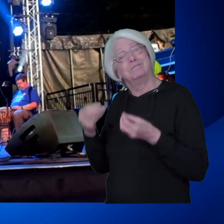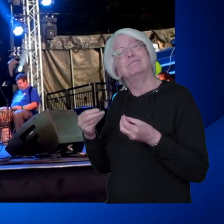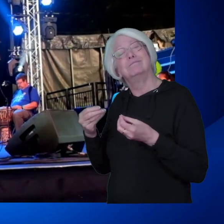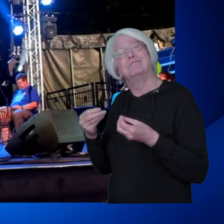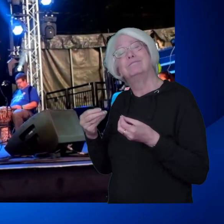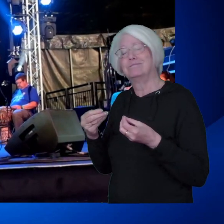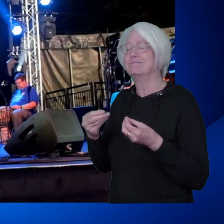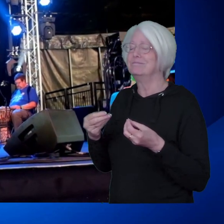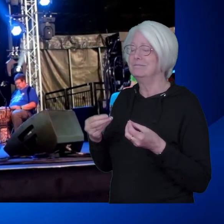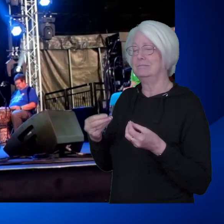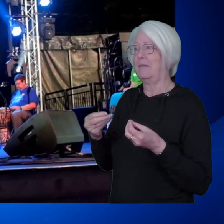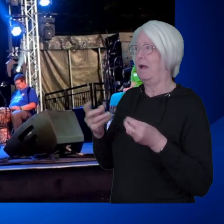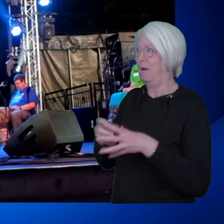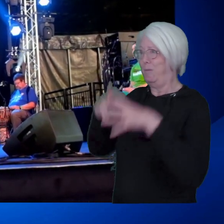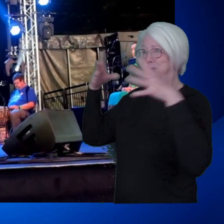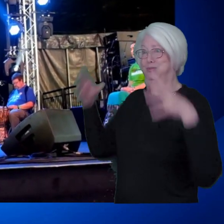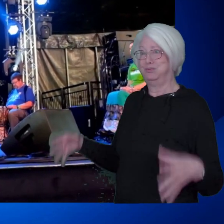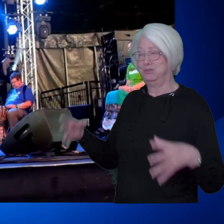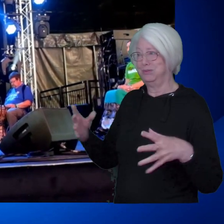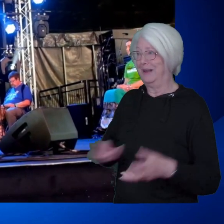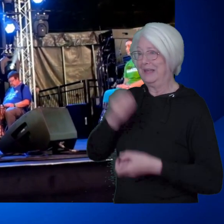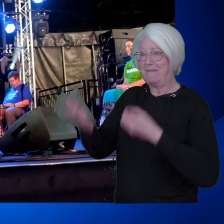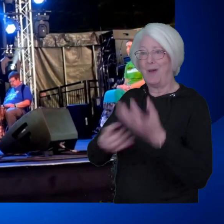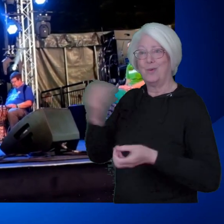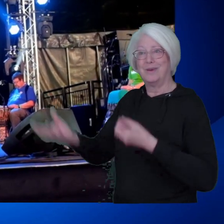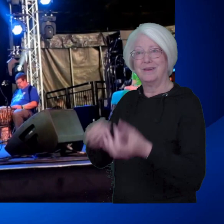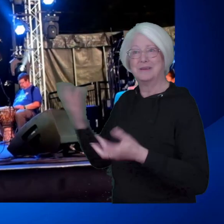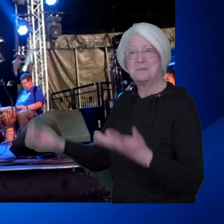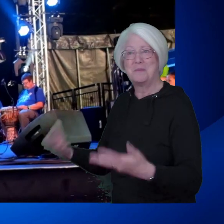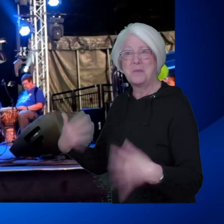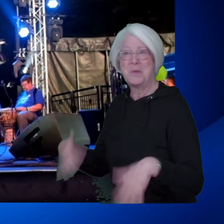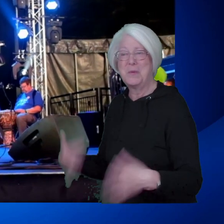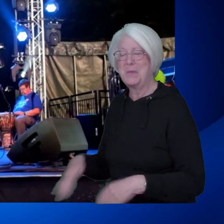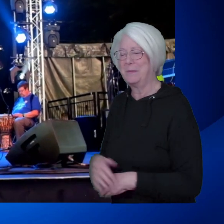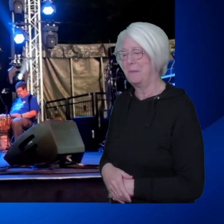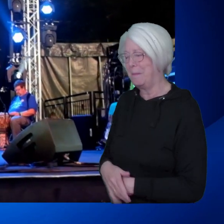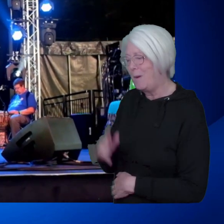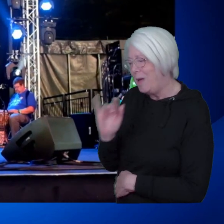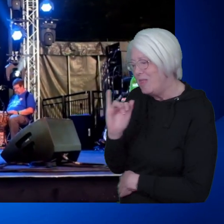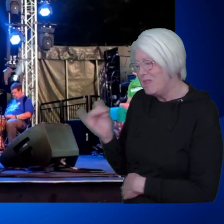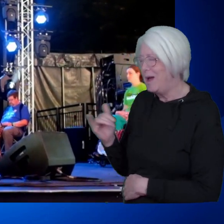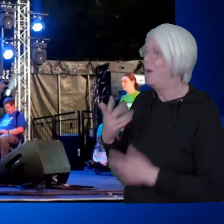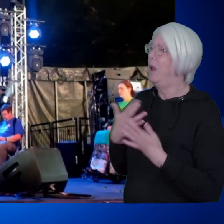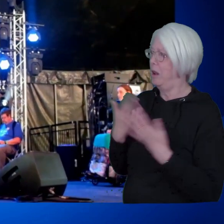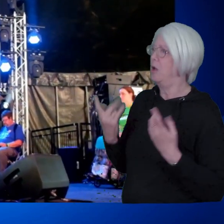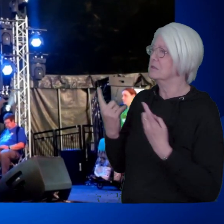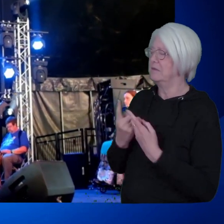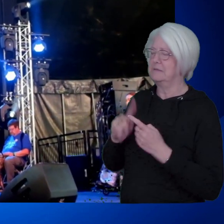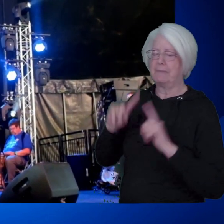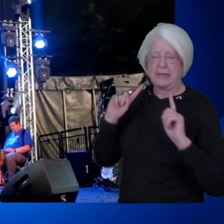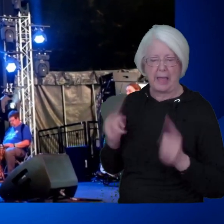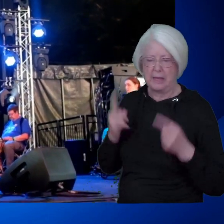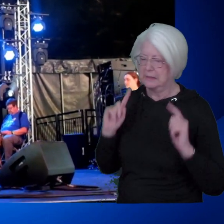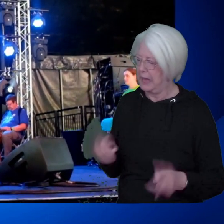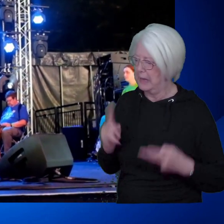Jesus. And Jesus multiplied it. So although there are lots of things I cannot